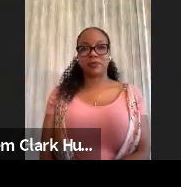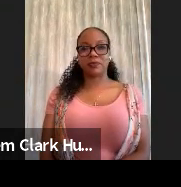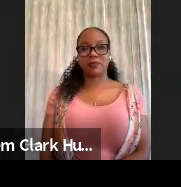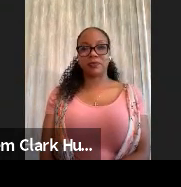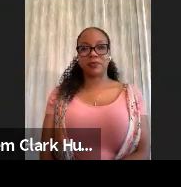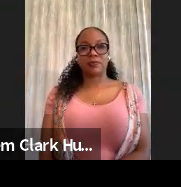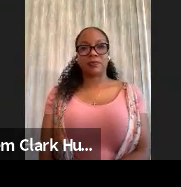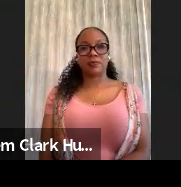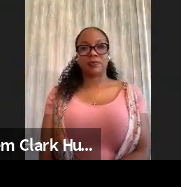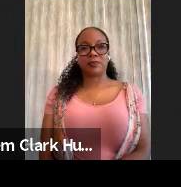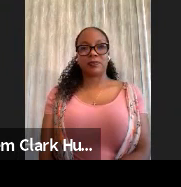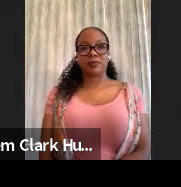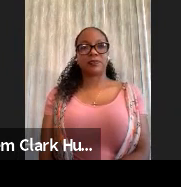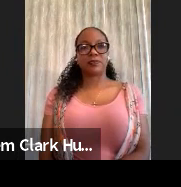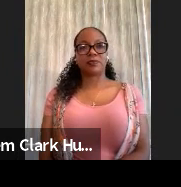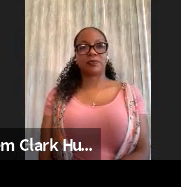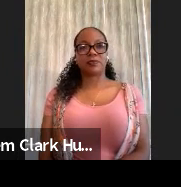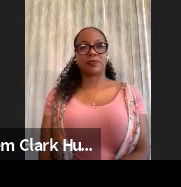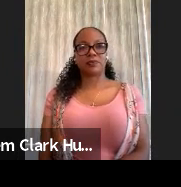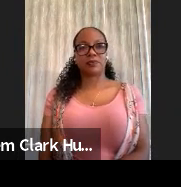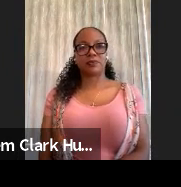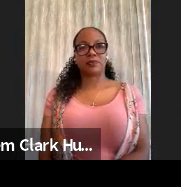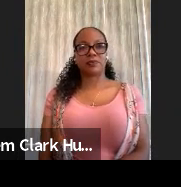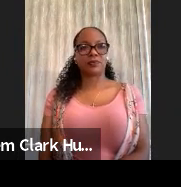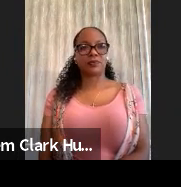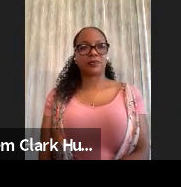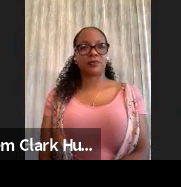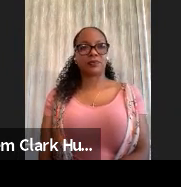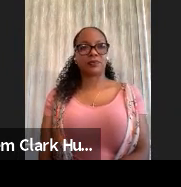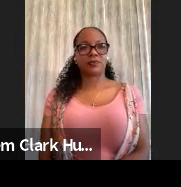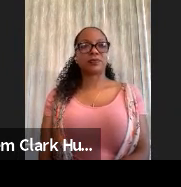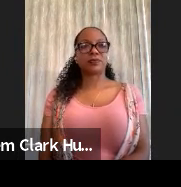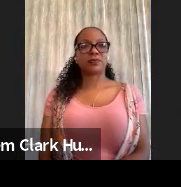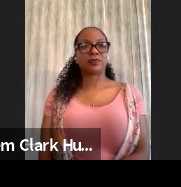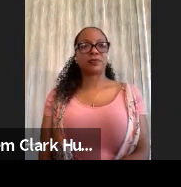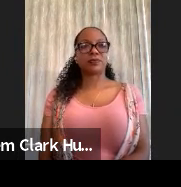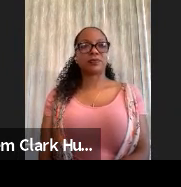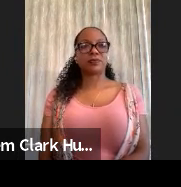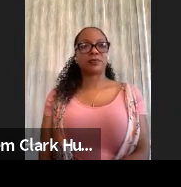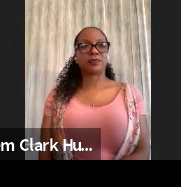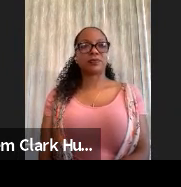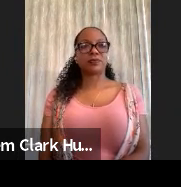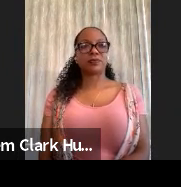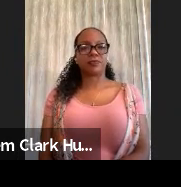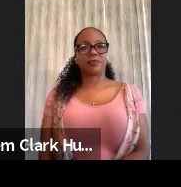very willing to do that. We are not taking any fee for this either. Wow.